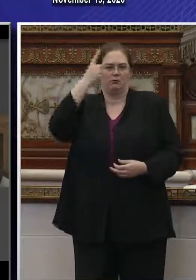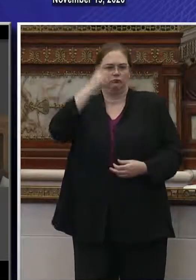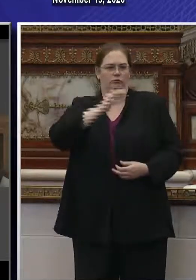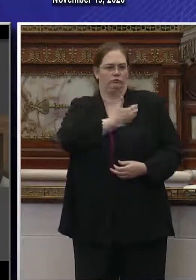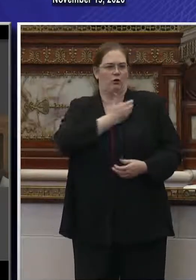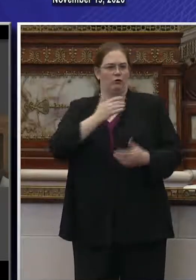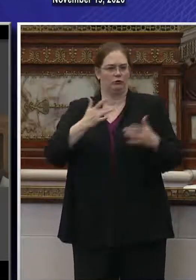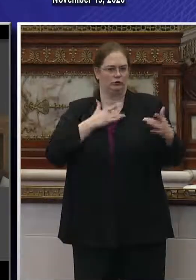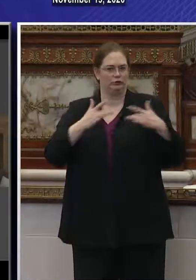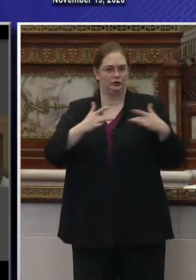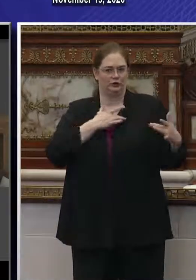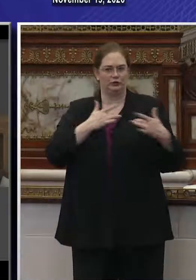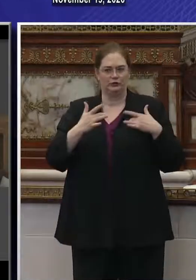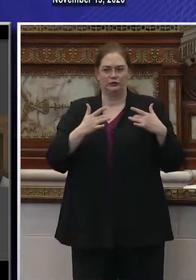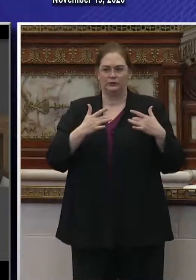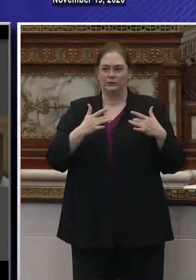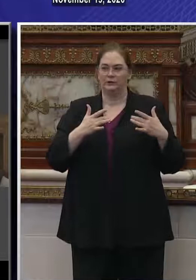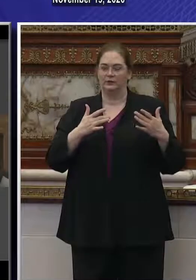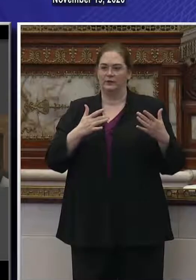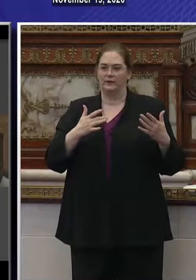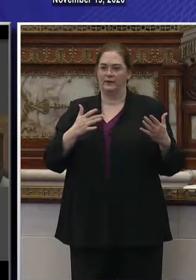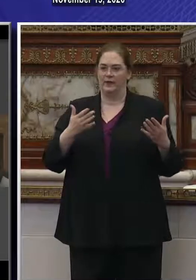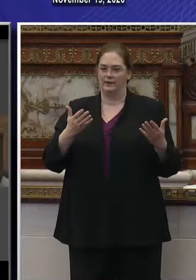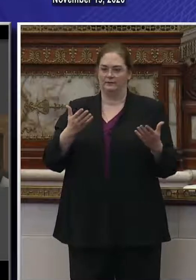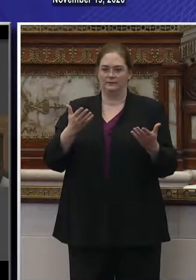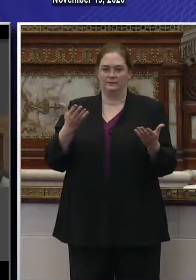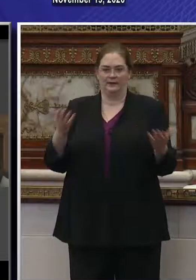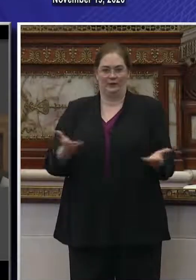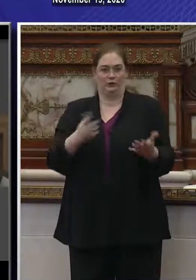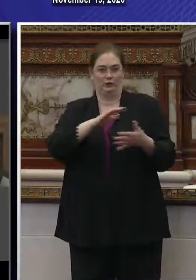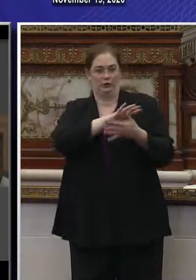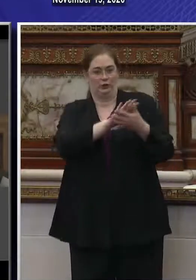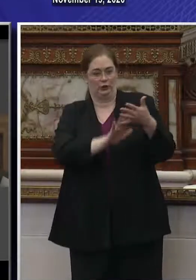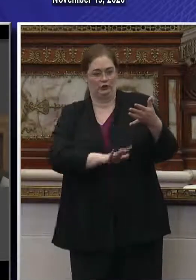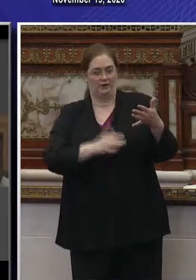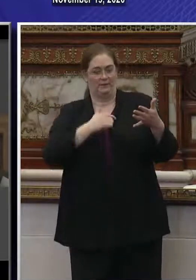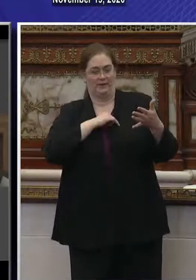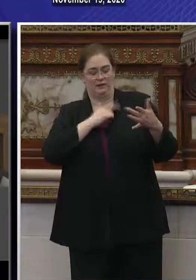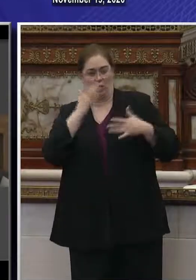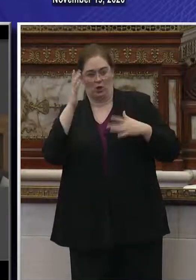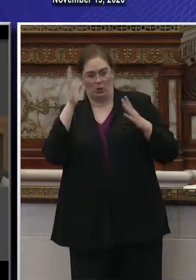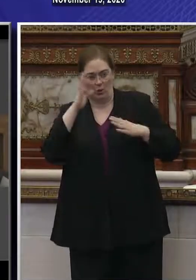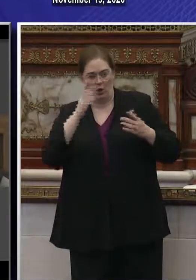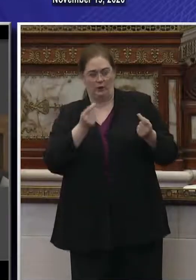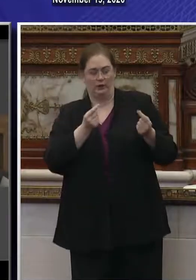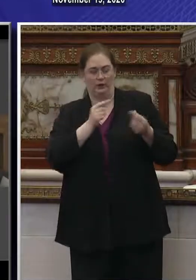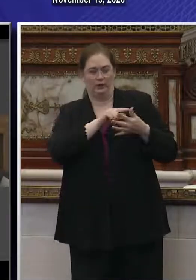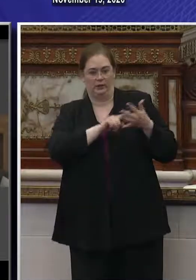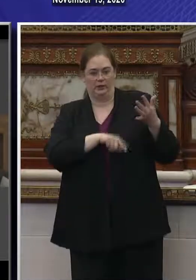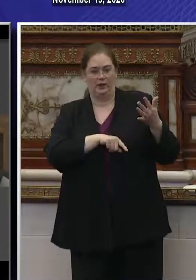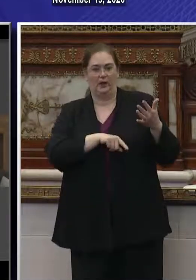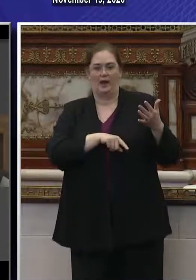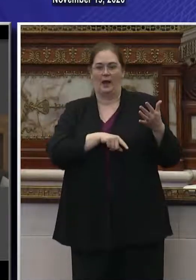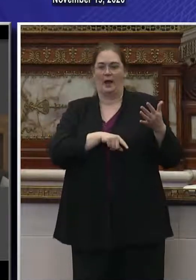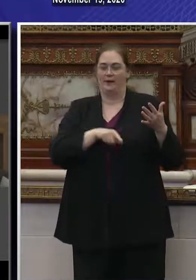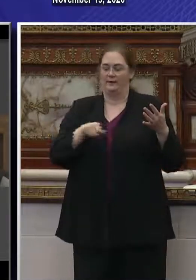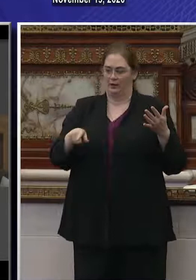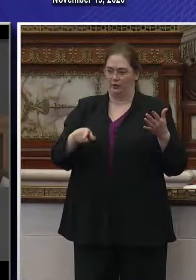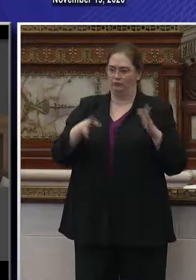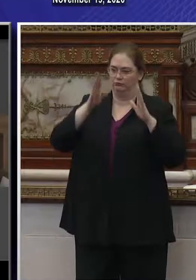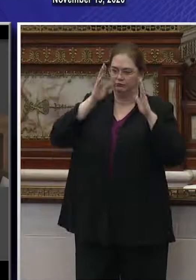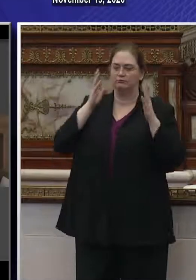our concerns, that here's what some of the things are that we are worried about, and is a